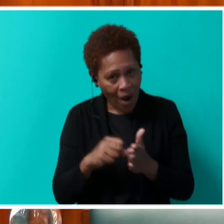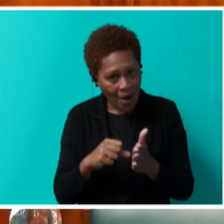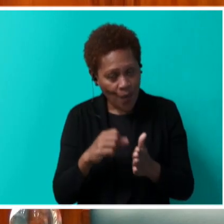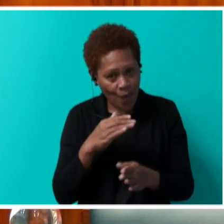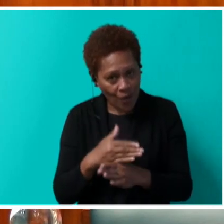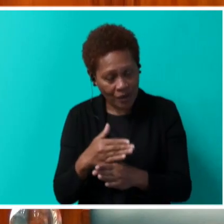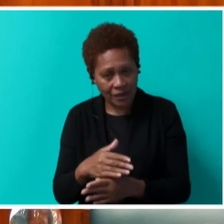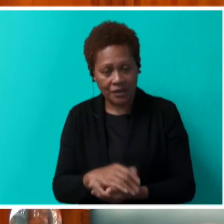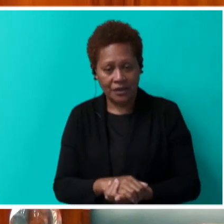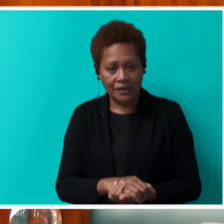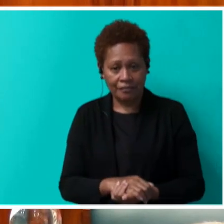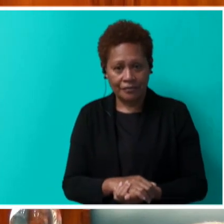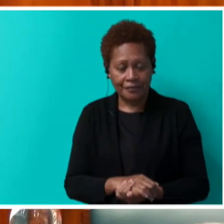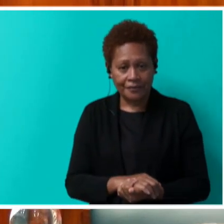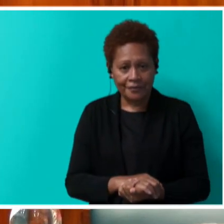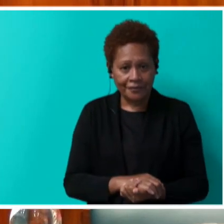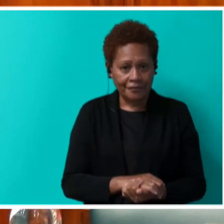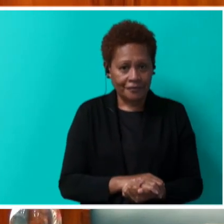our product.